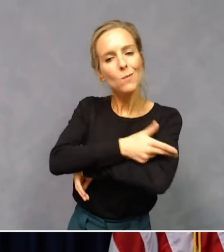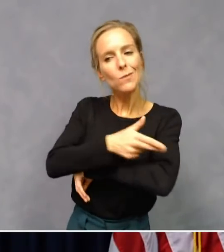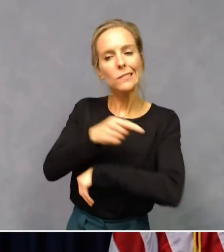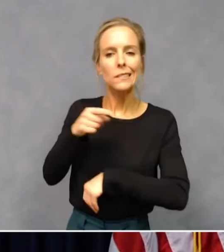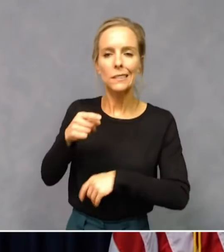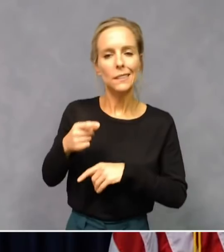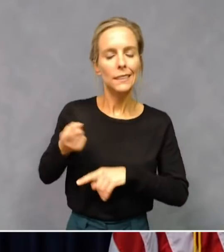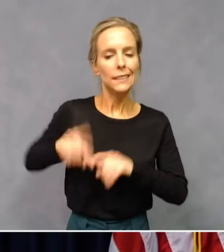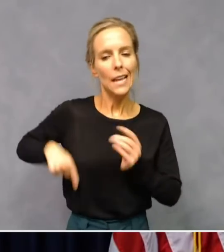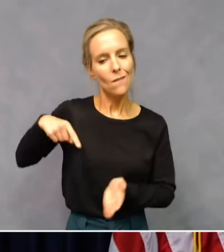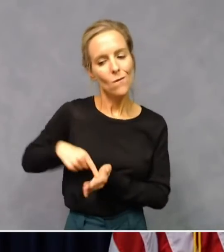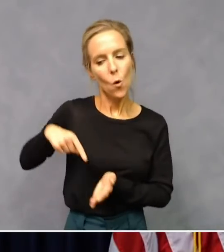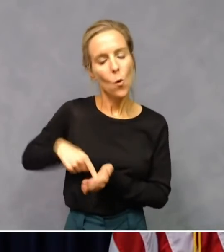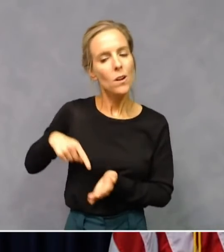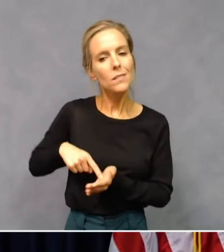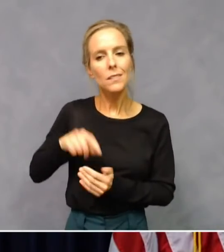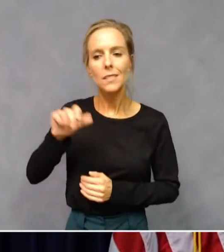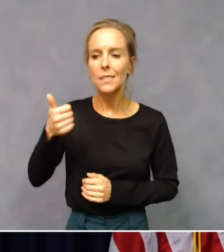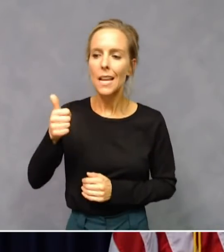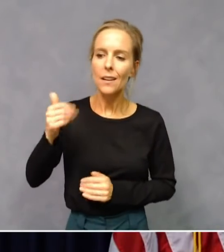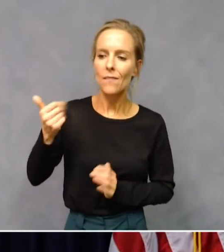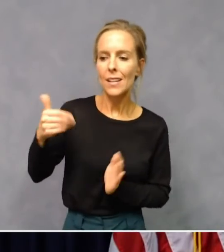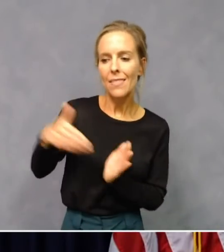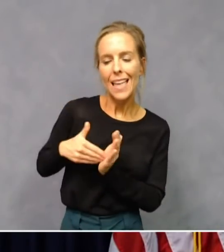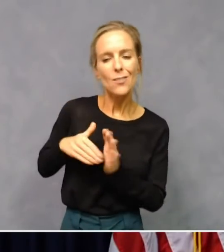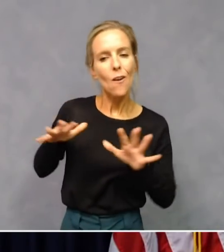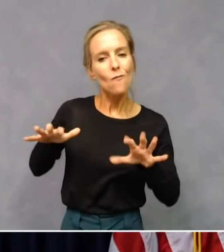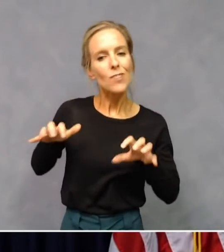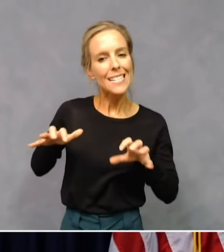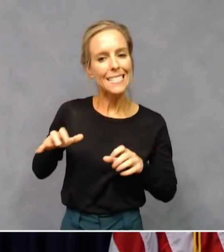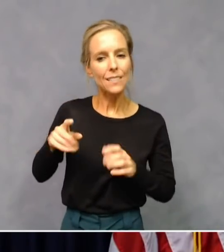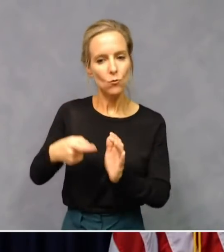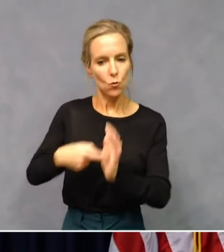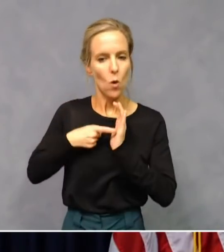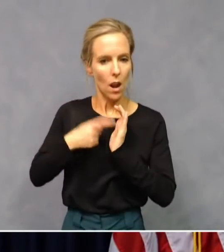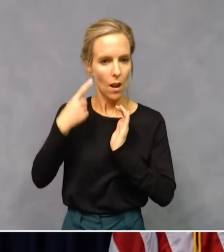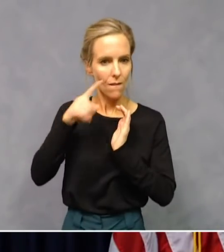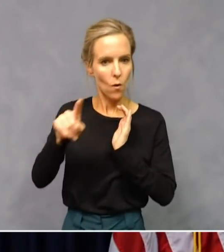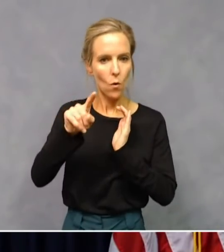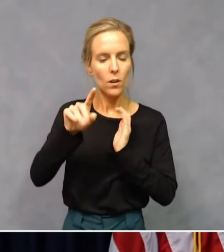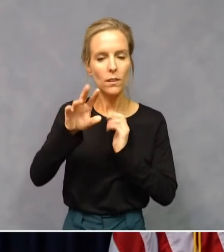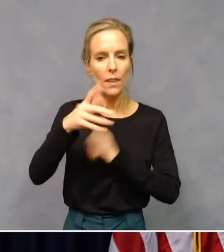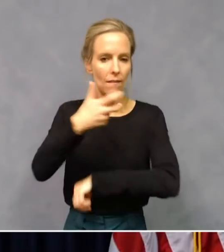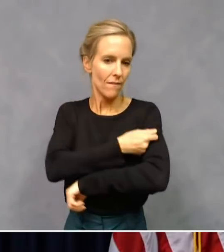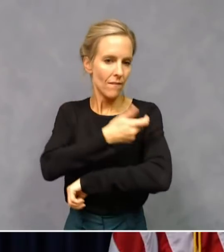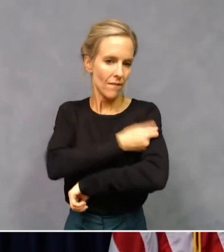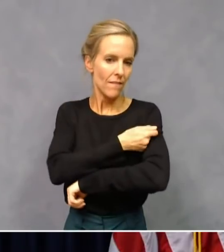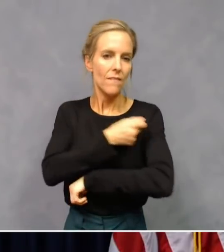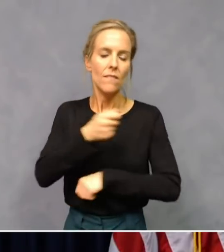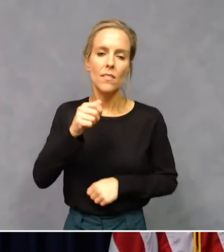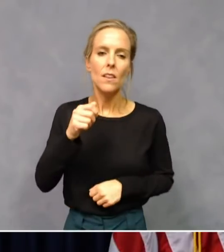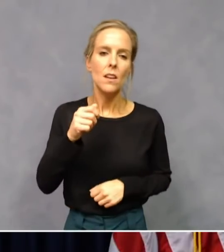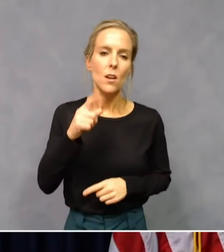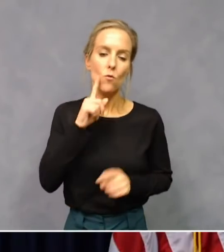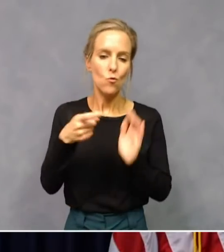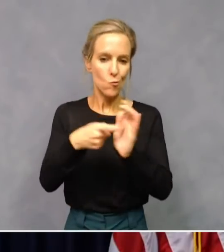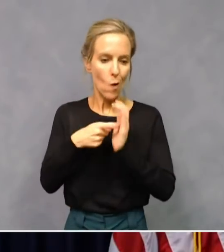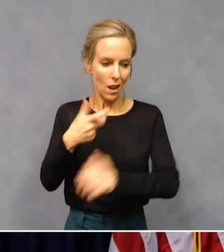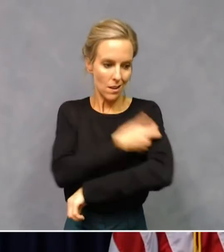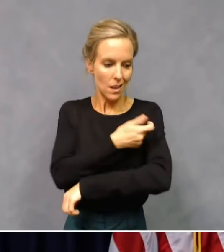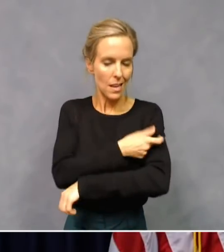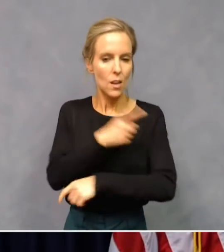to $15,000 freezers that will be necessary for the Pfizer vaccine that requires ultra cold